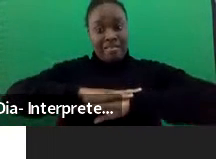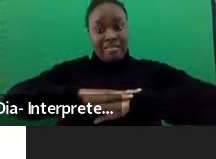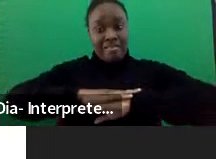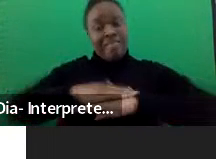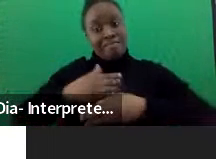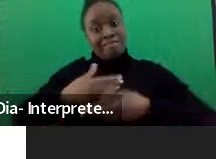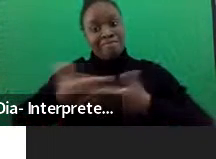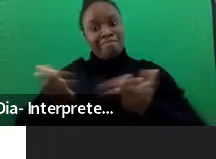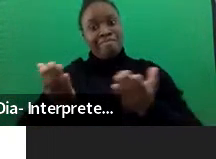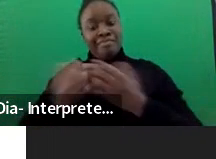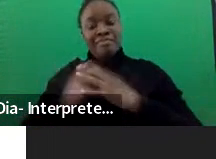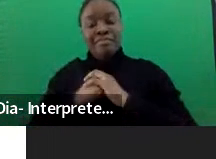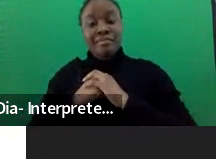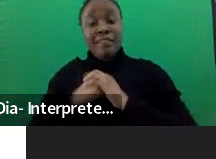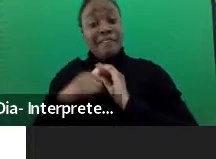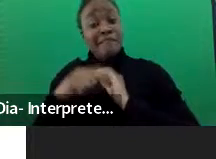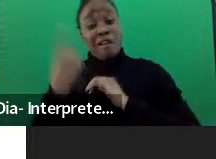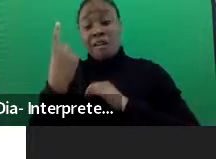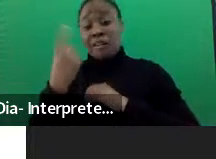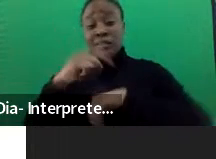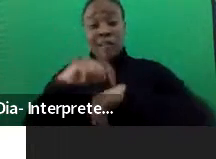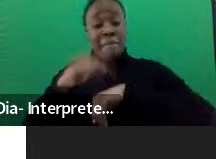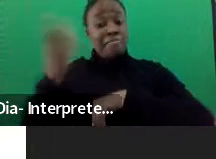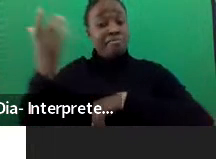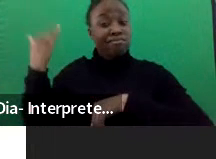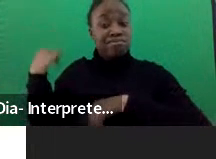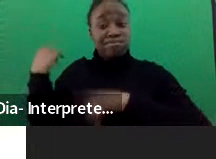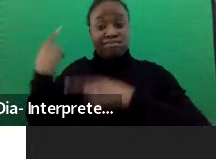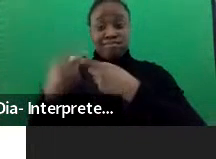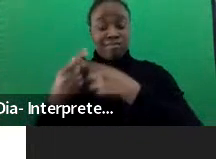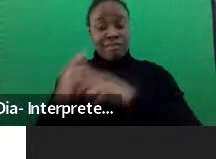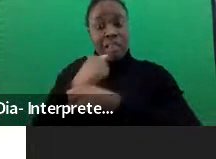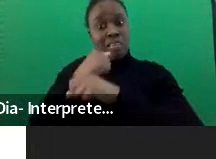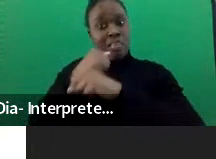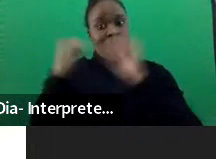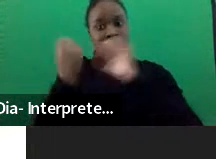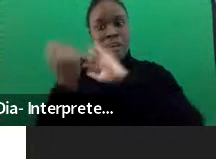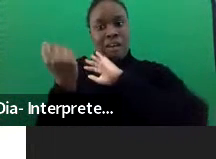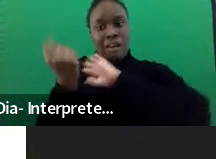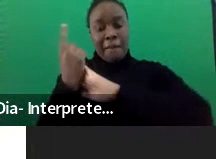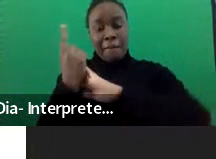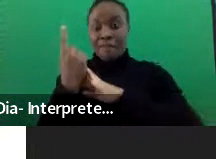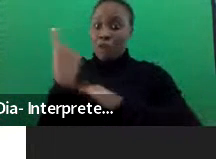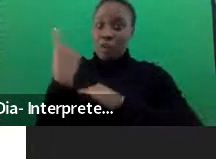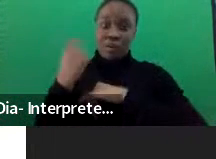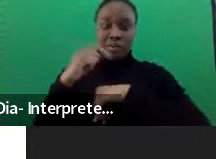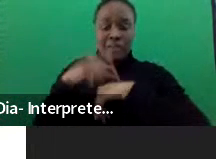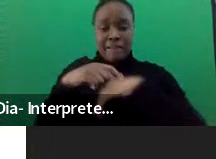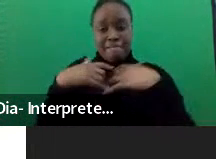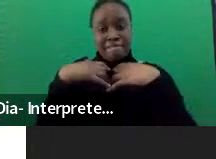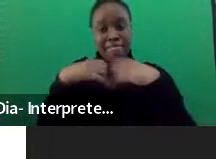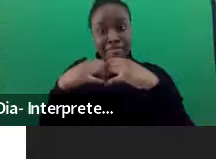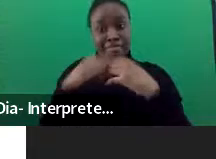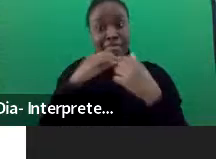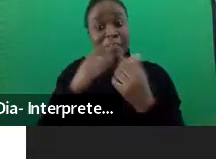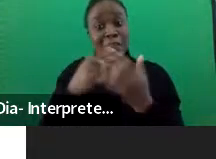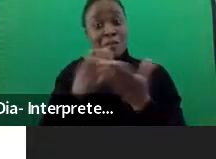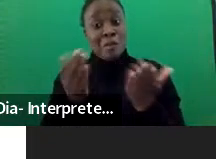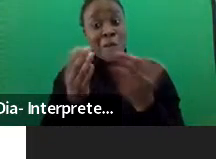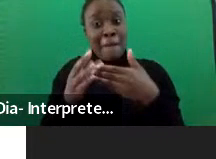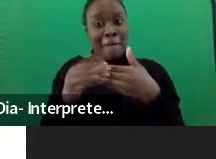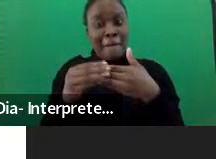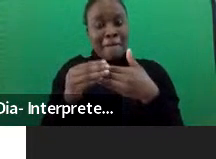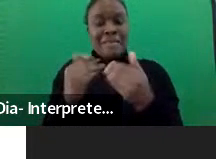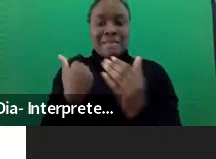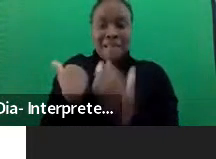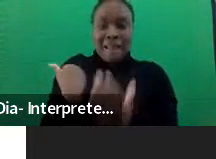wherein for the very first time in the history of customs and excise, members of trade were enabled to submit